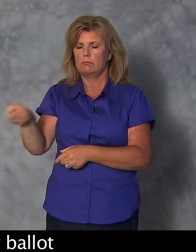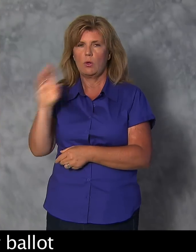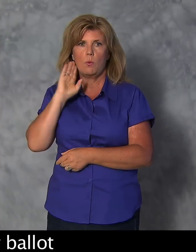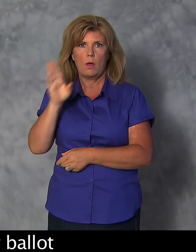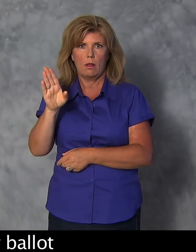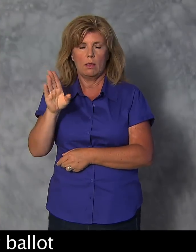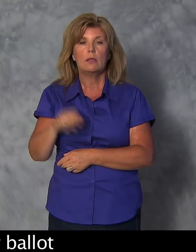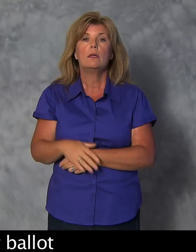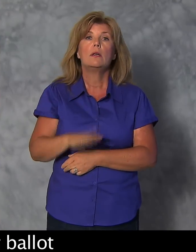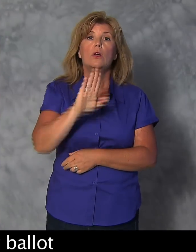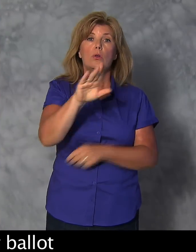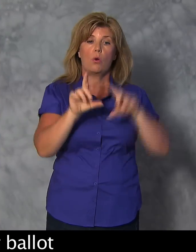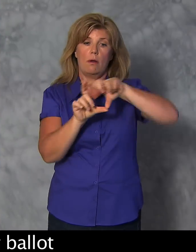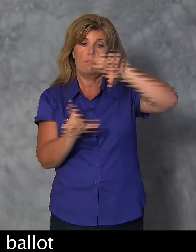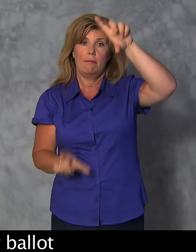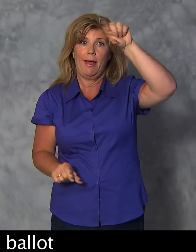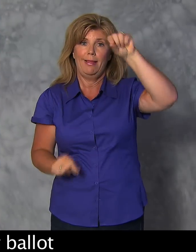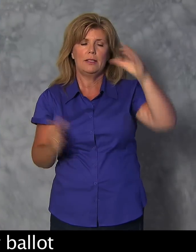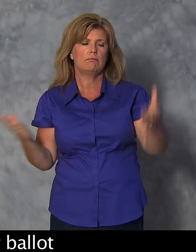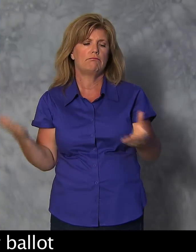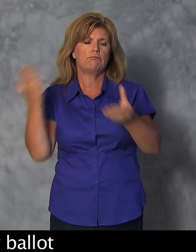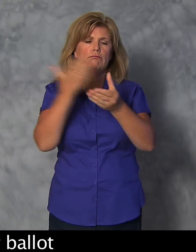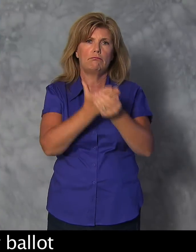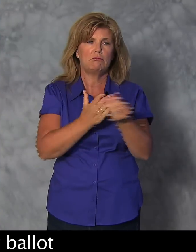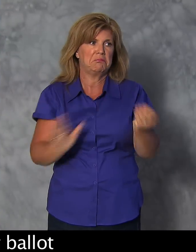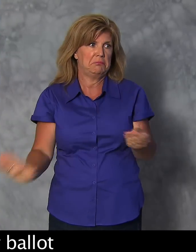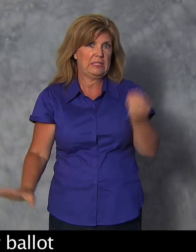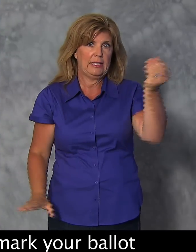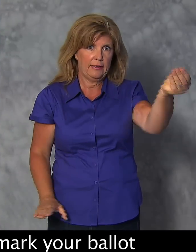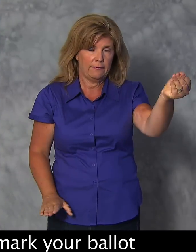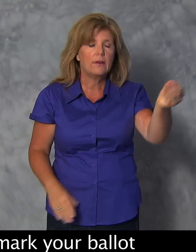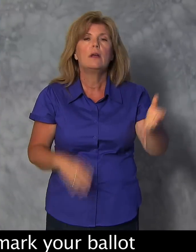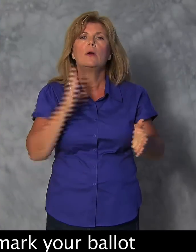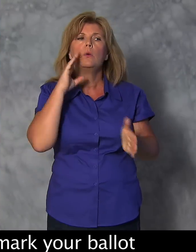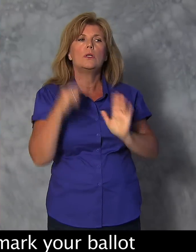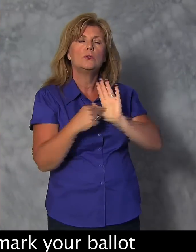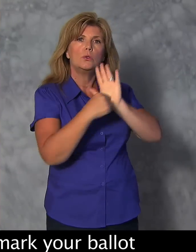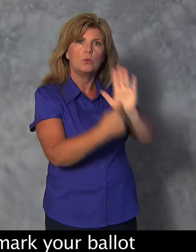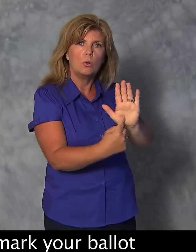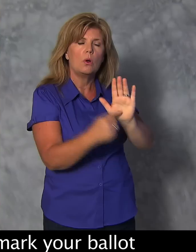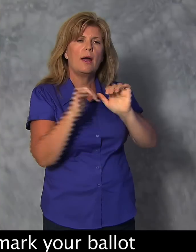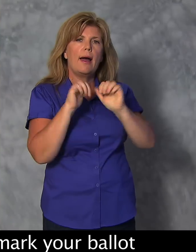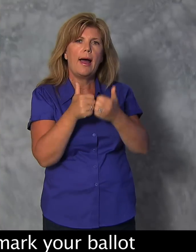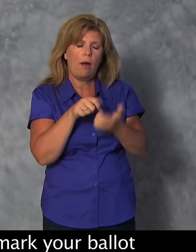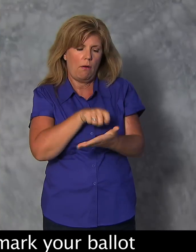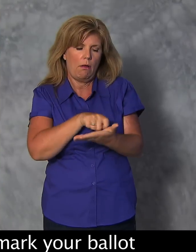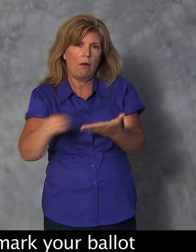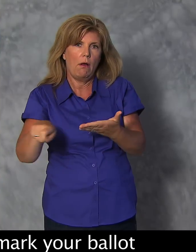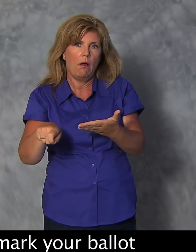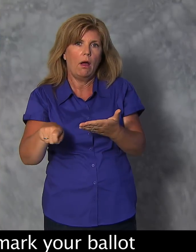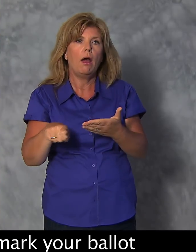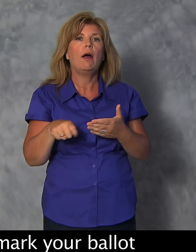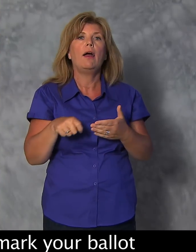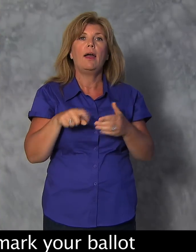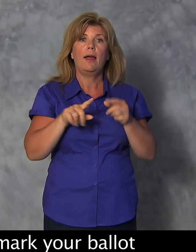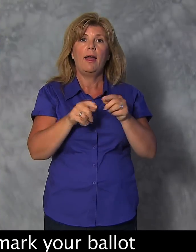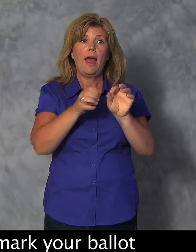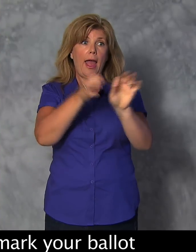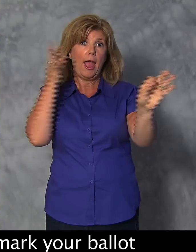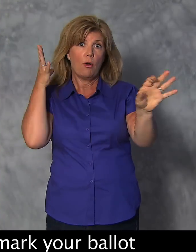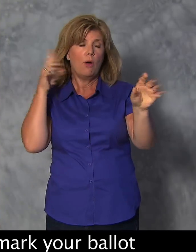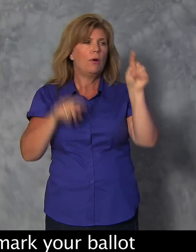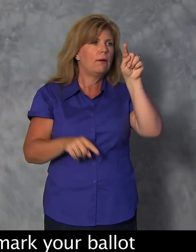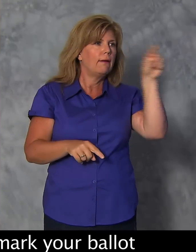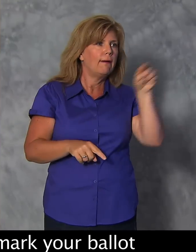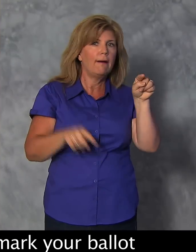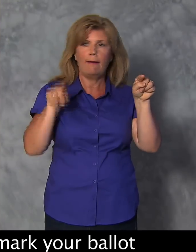list. The official will put your ballot in a secrecy folder. They will then show you how to mark your ballot by connecting the head